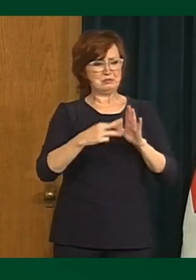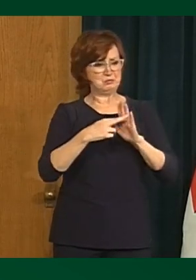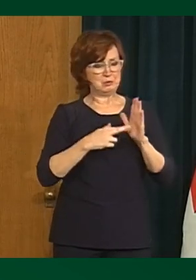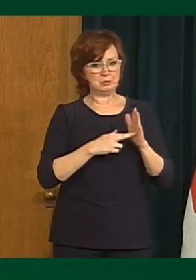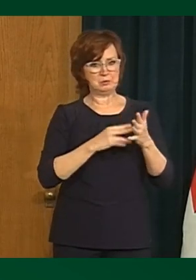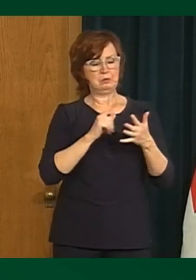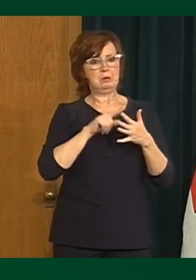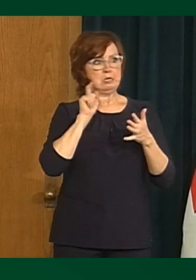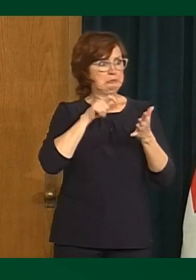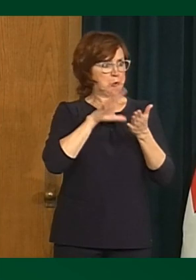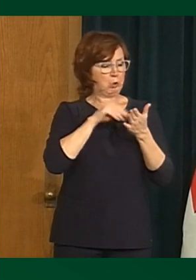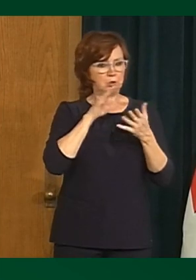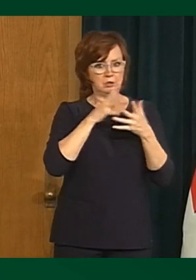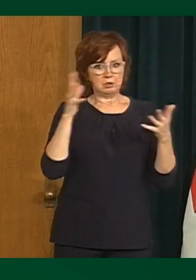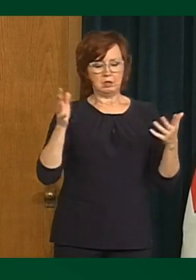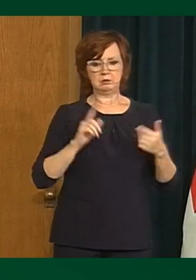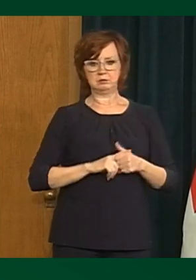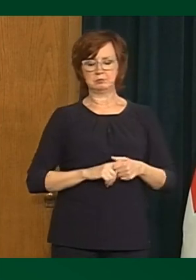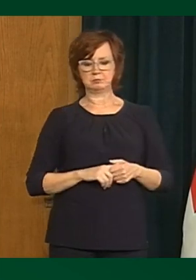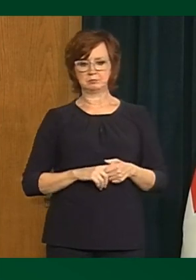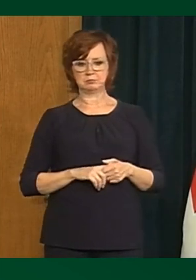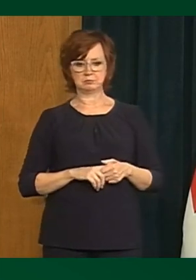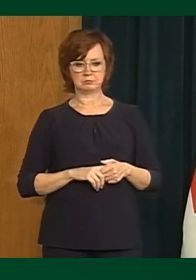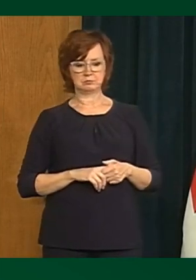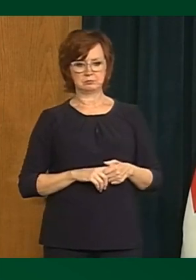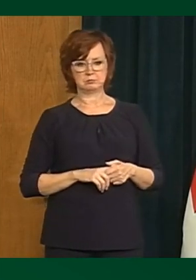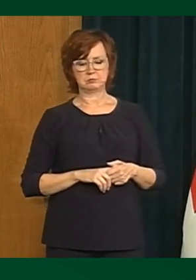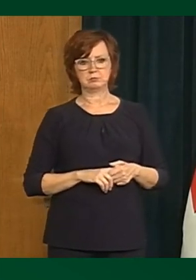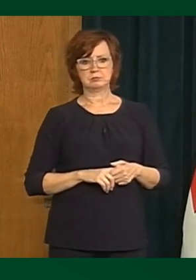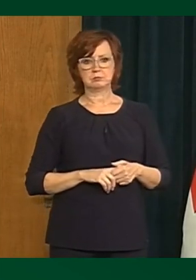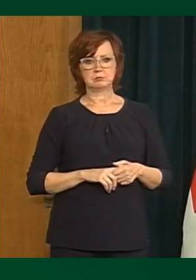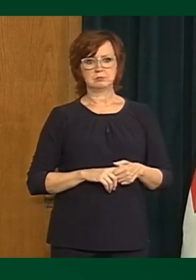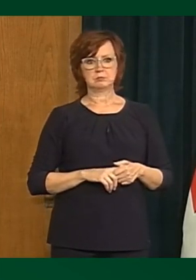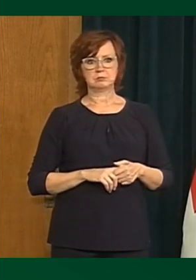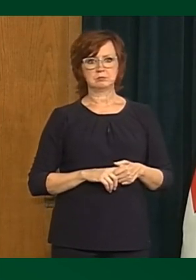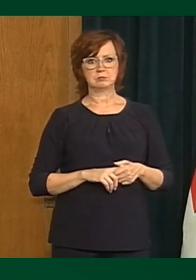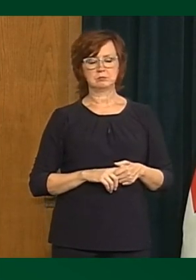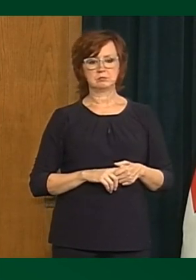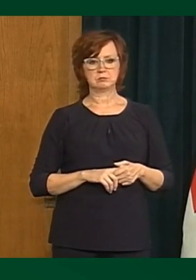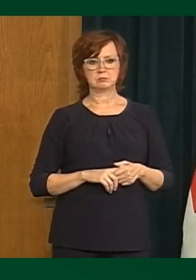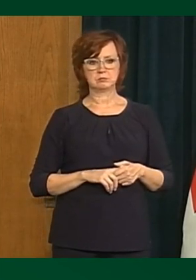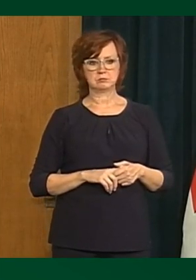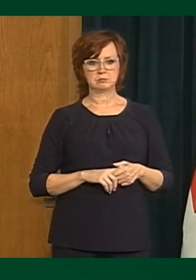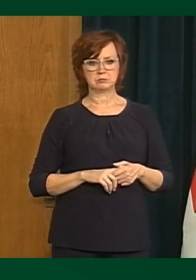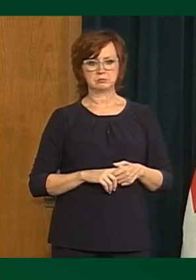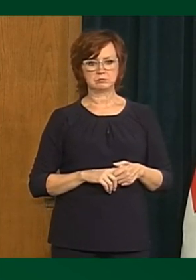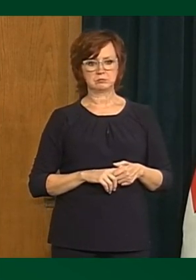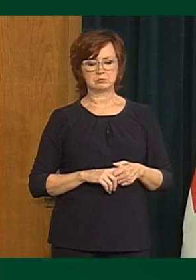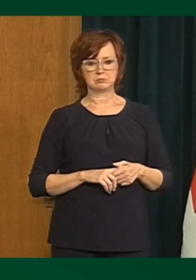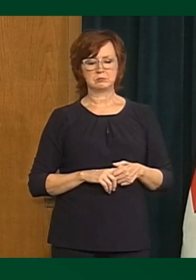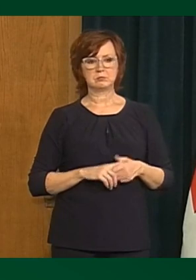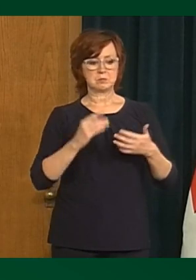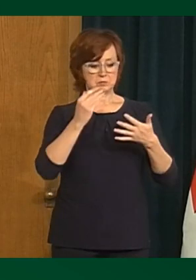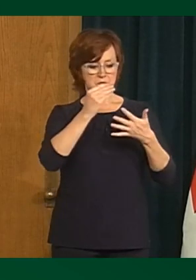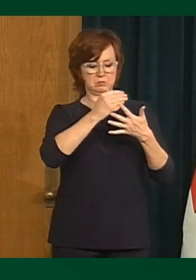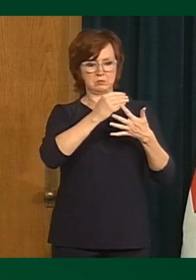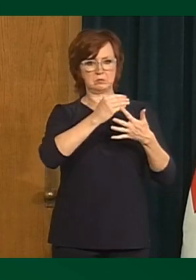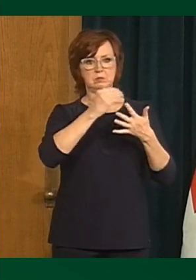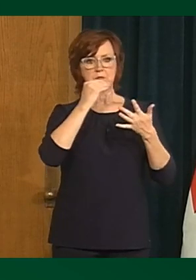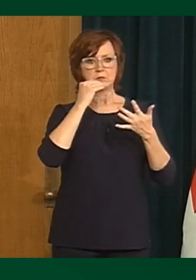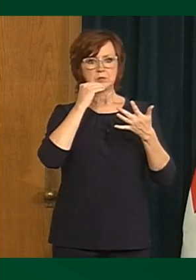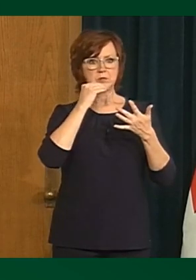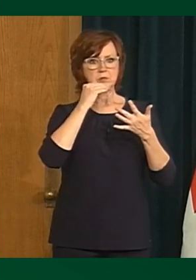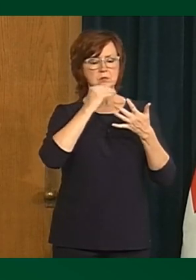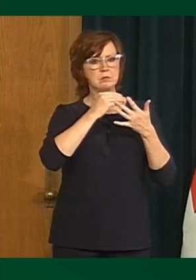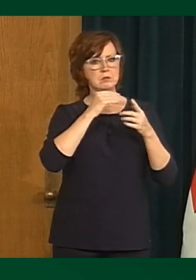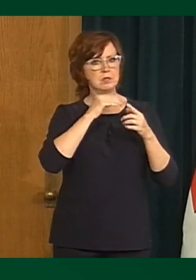healthy people going for a haircut or other services. But again, I think it's a learning process for businesses and employers and employees, as well as